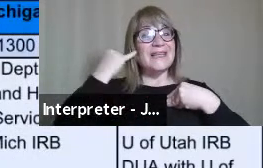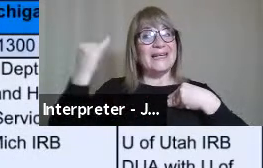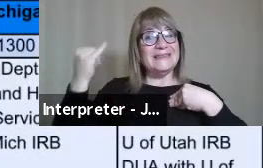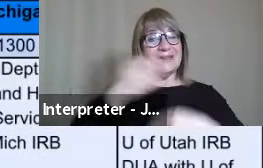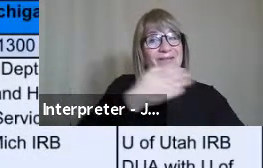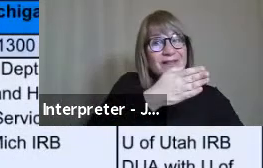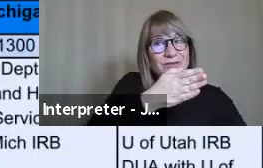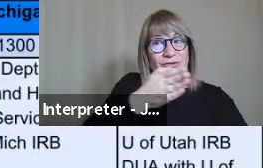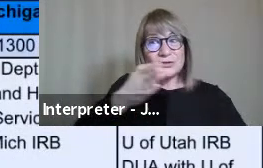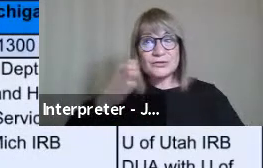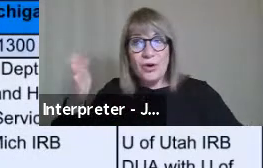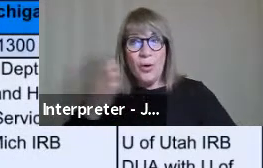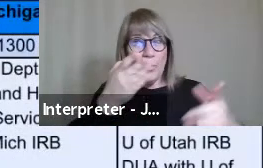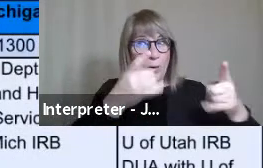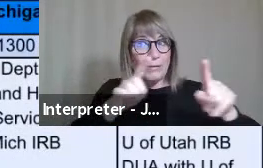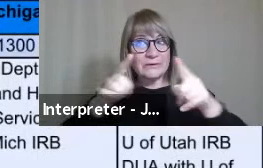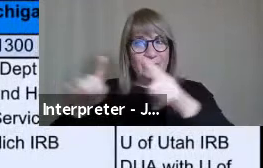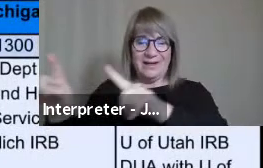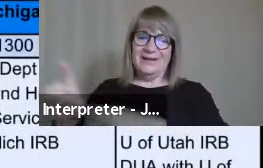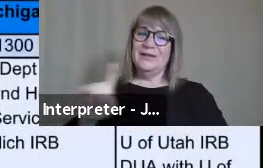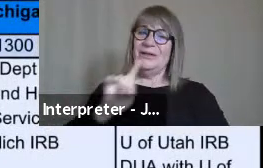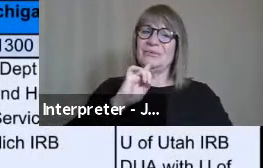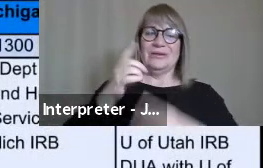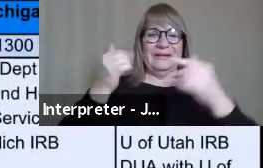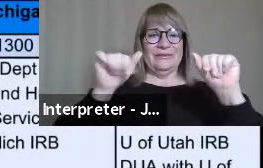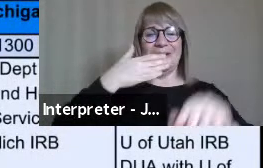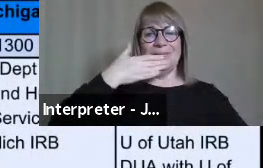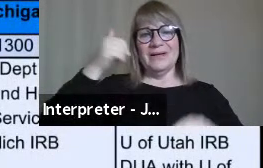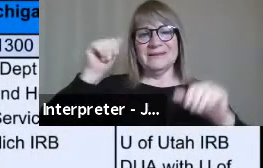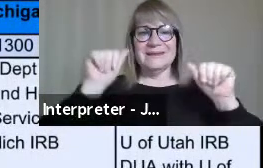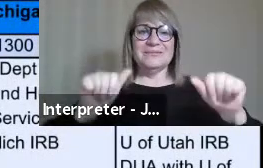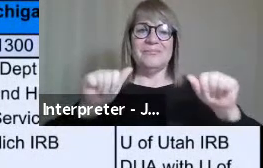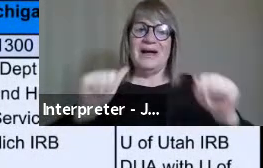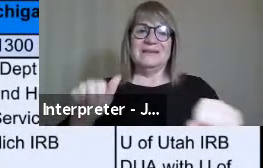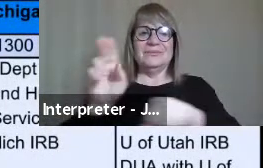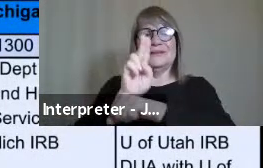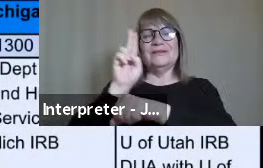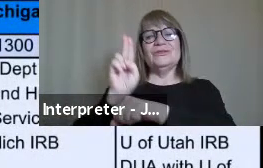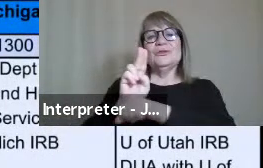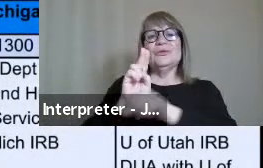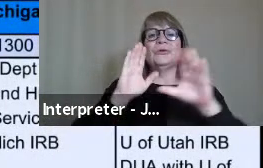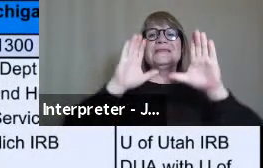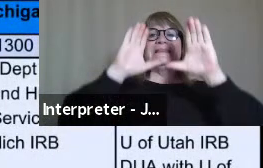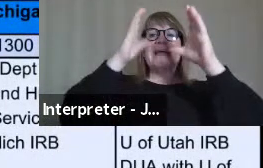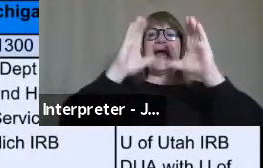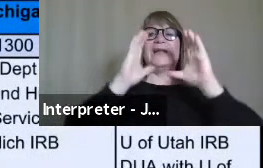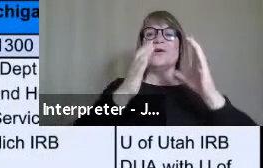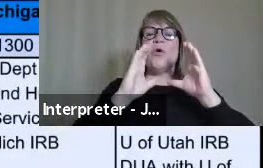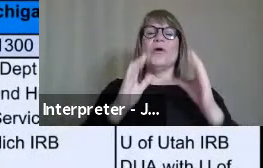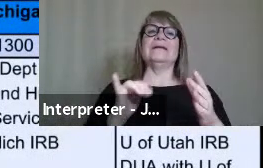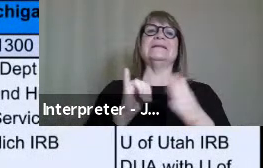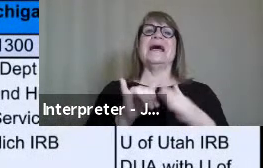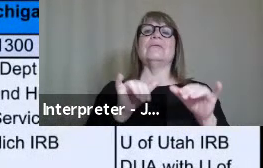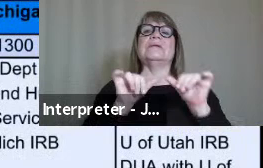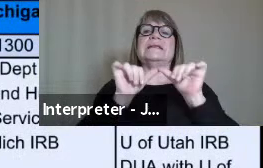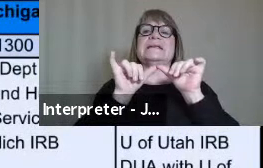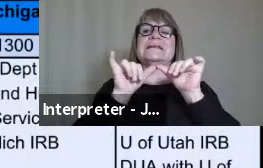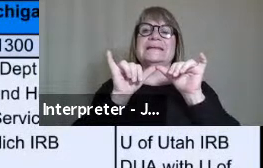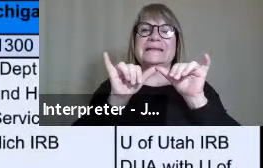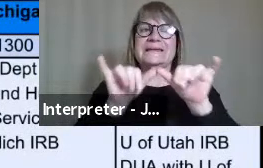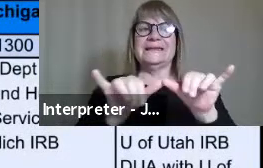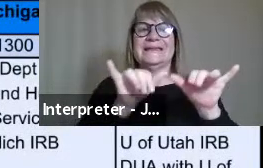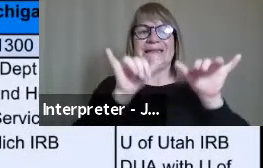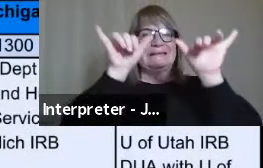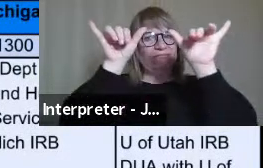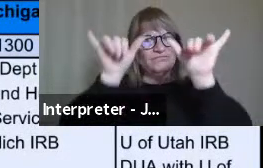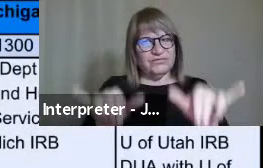sterilization we do our best to um use categories that were consistent with the ways people were defining things in the time